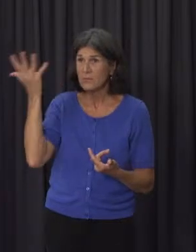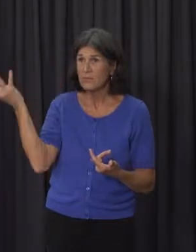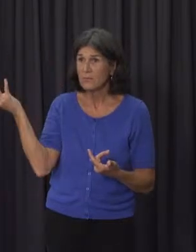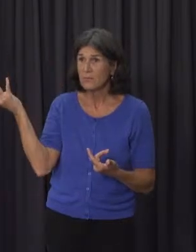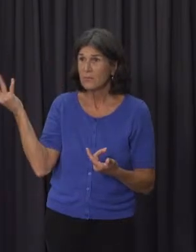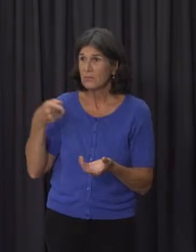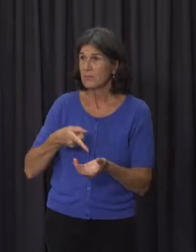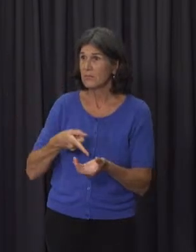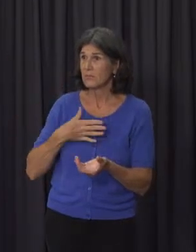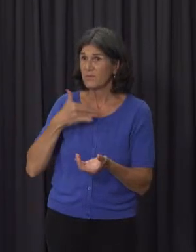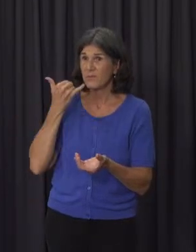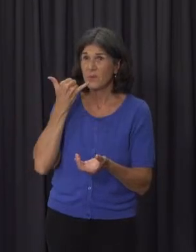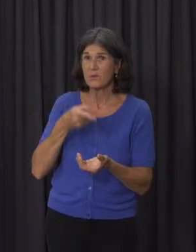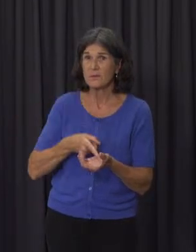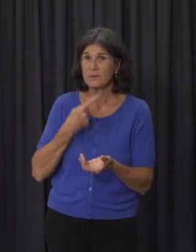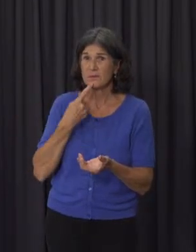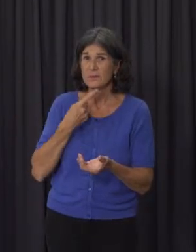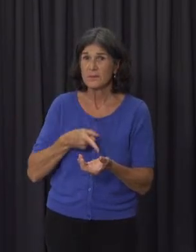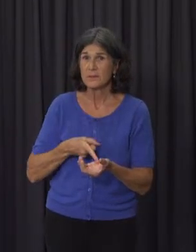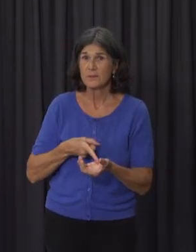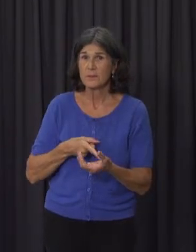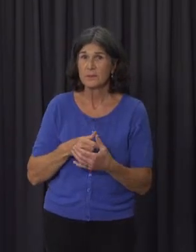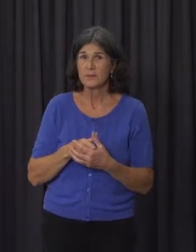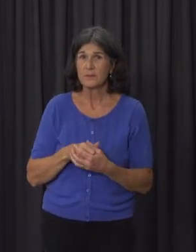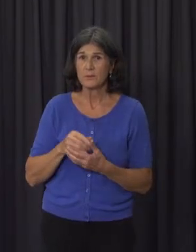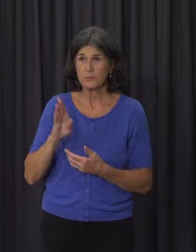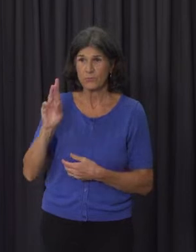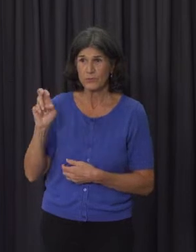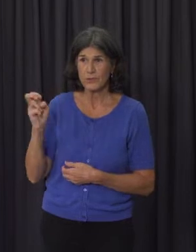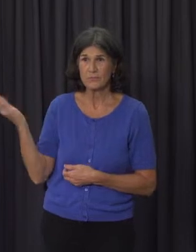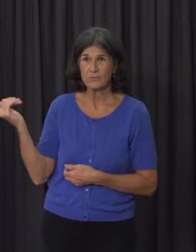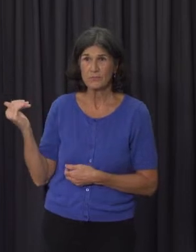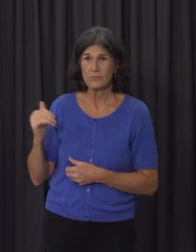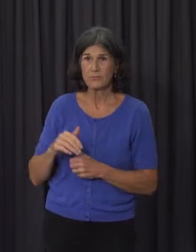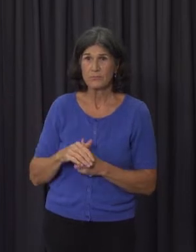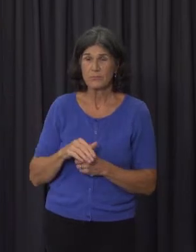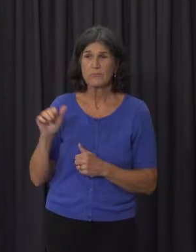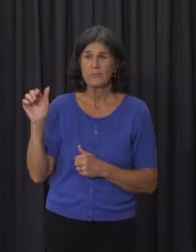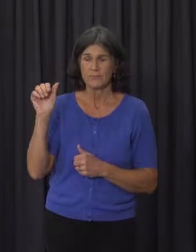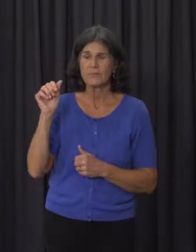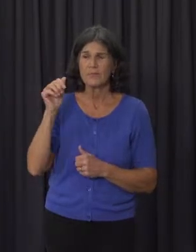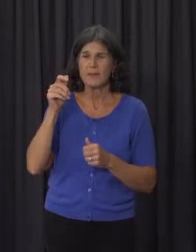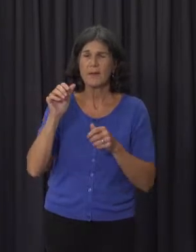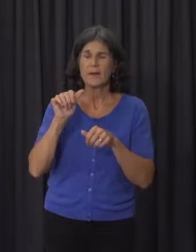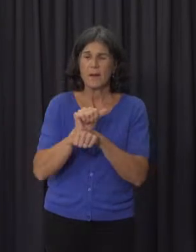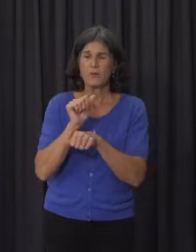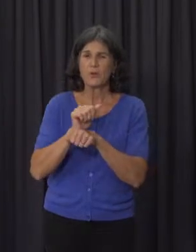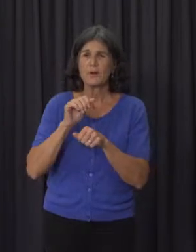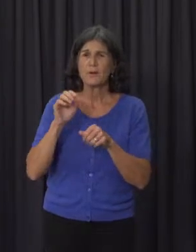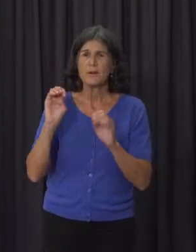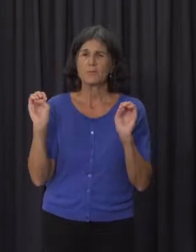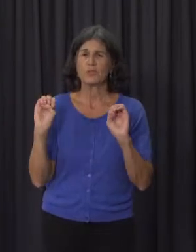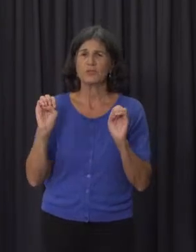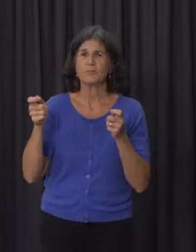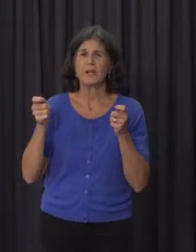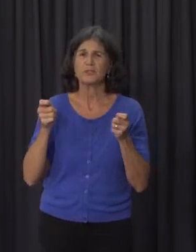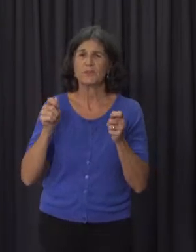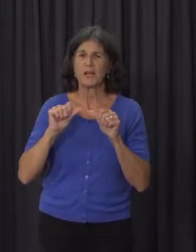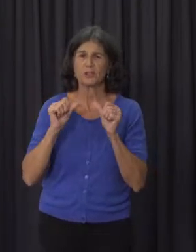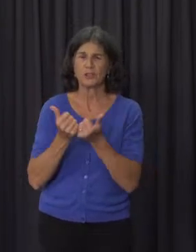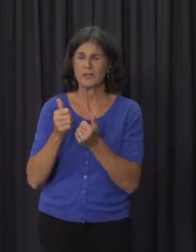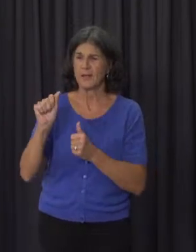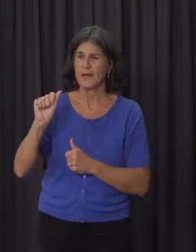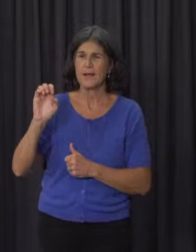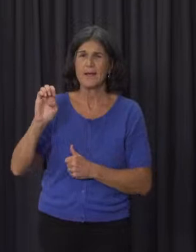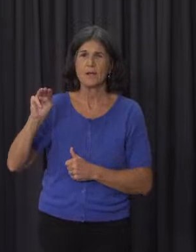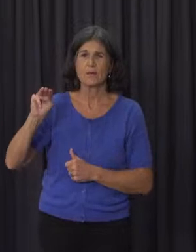I think we'll ask Bree from Alberta Emergency Management Agency to take the mic on this one. Thank